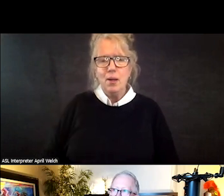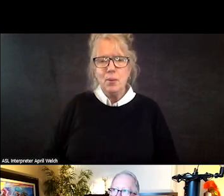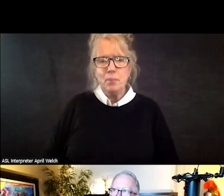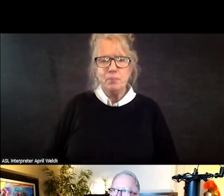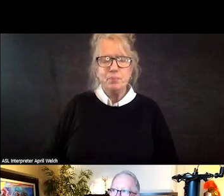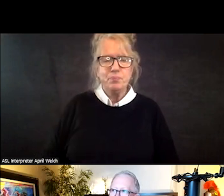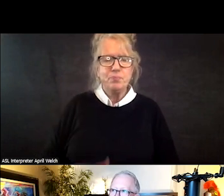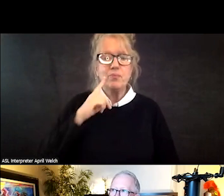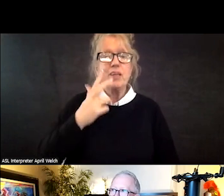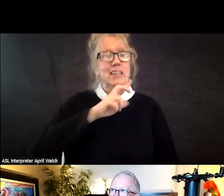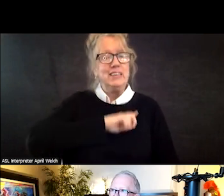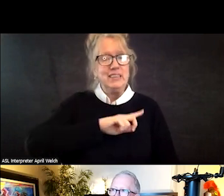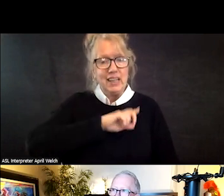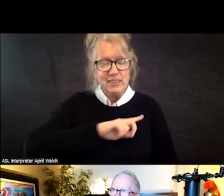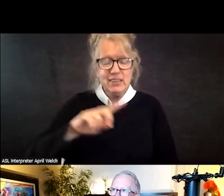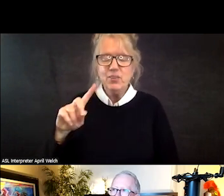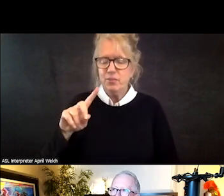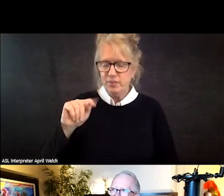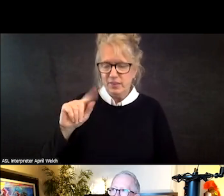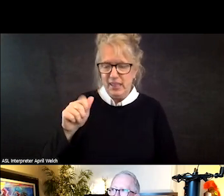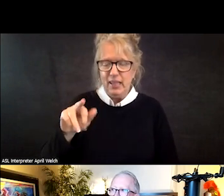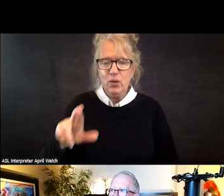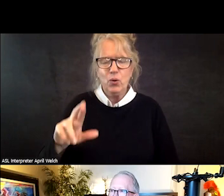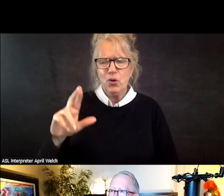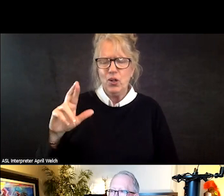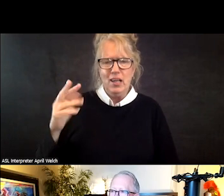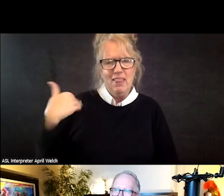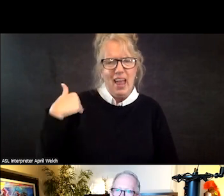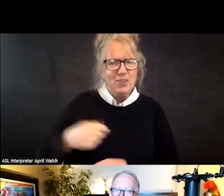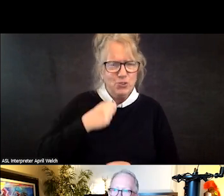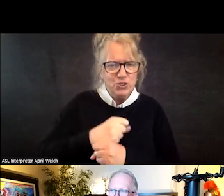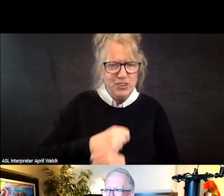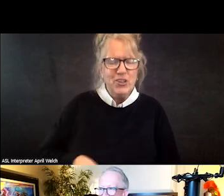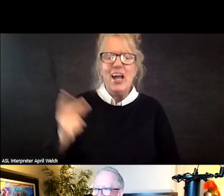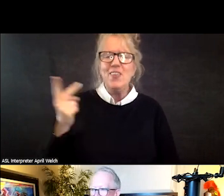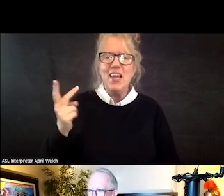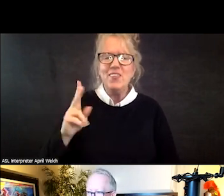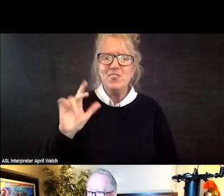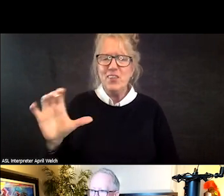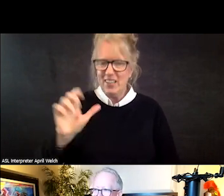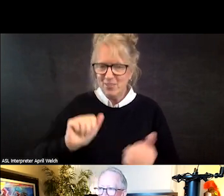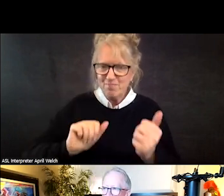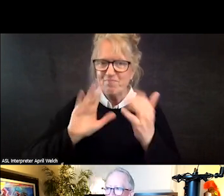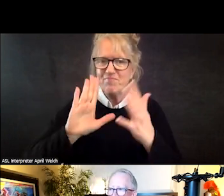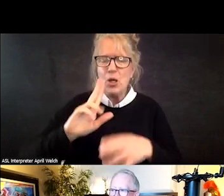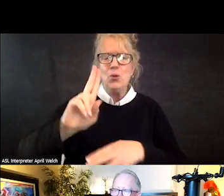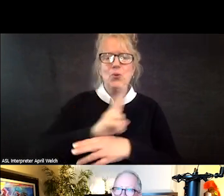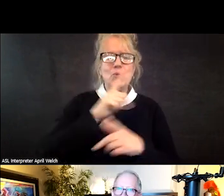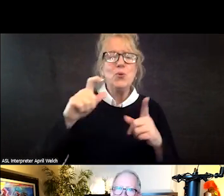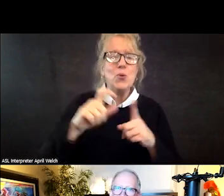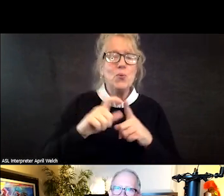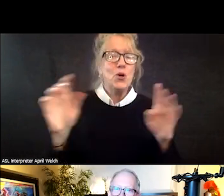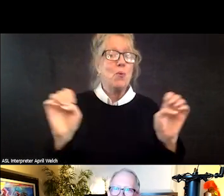Detective Sabrina Taylor back earlier last year. Then Vic and I took on this issue of should we use the word emergency